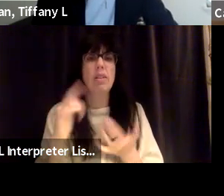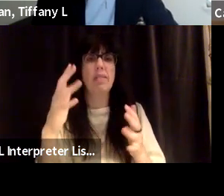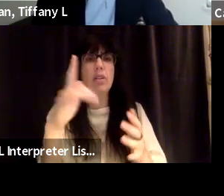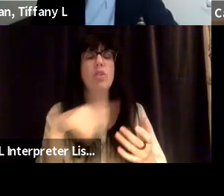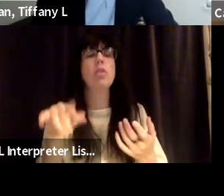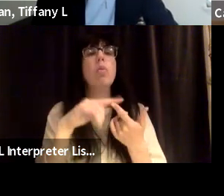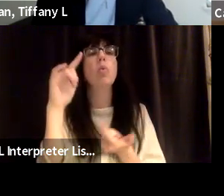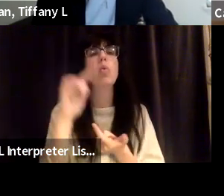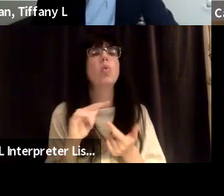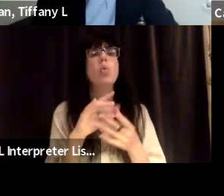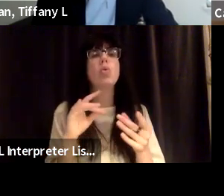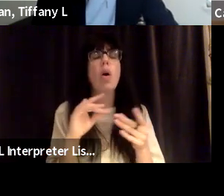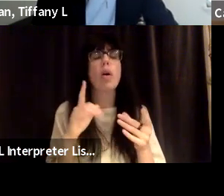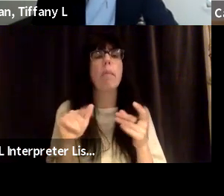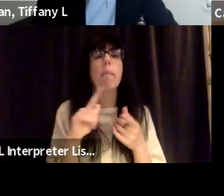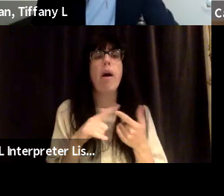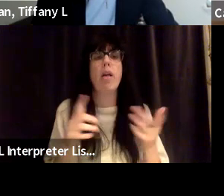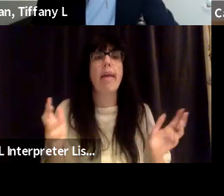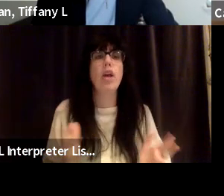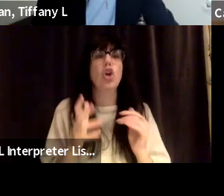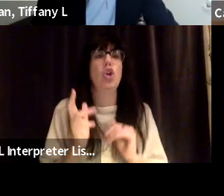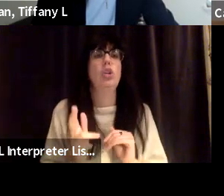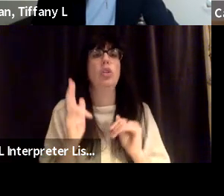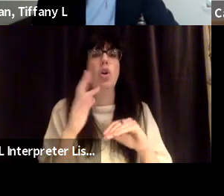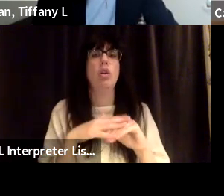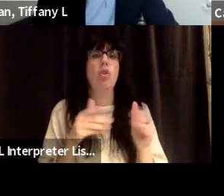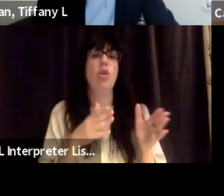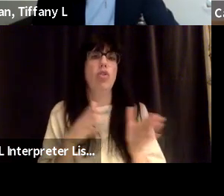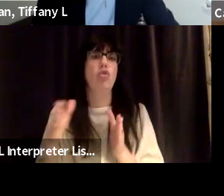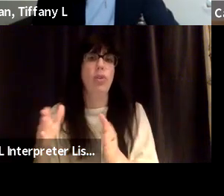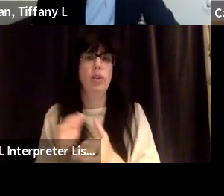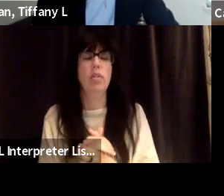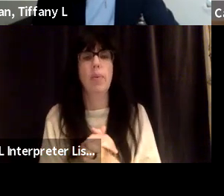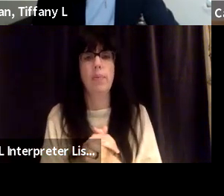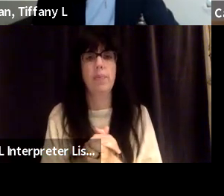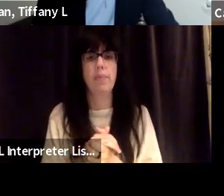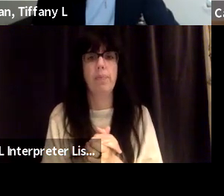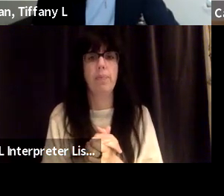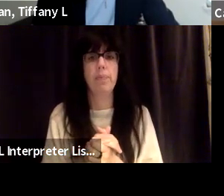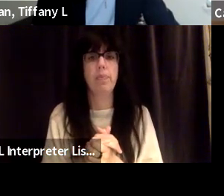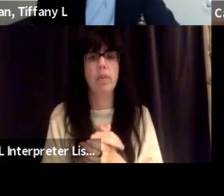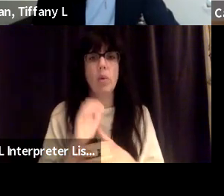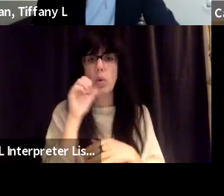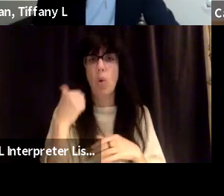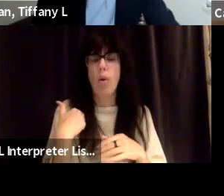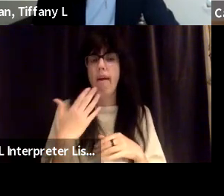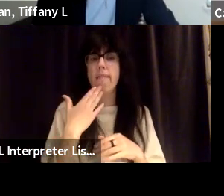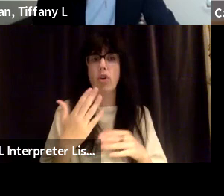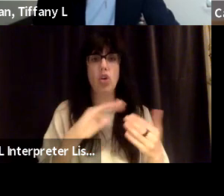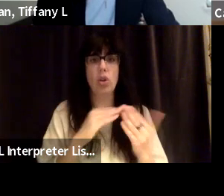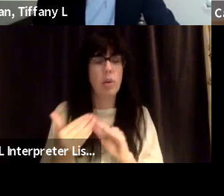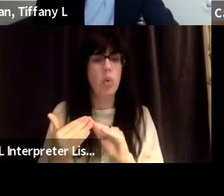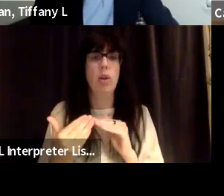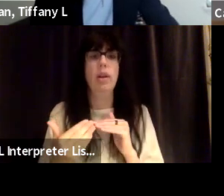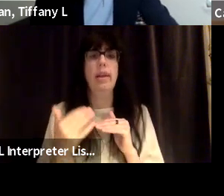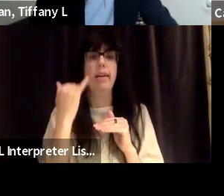the bail law encourages guns on our streets. Let's be honest here. We will not have a good community unless we